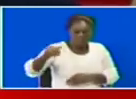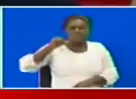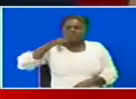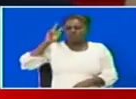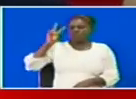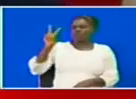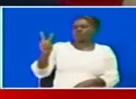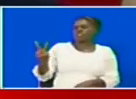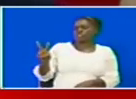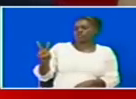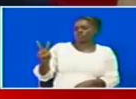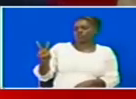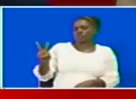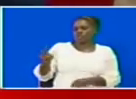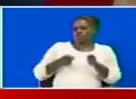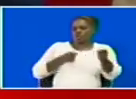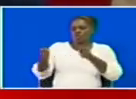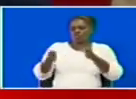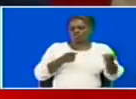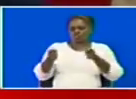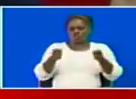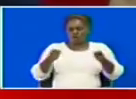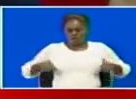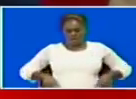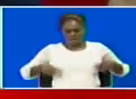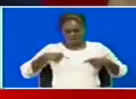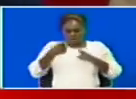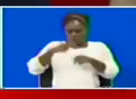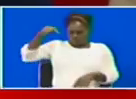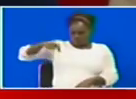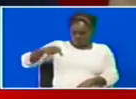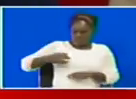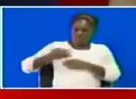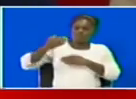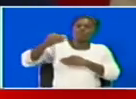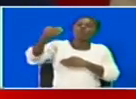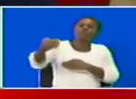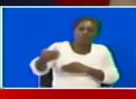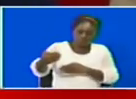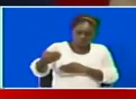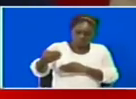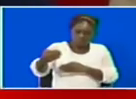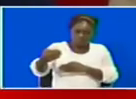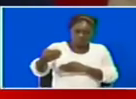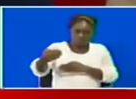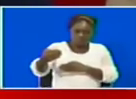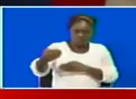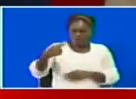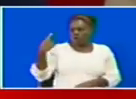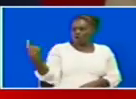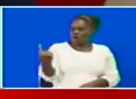vision will govern our land from this day forward it's going to be